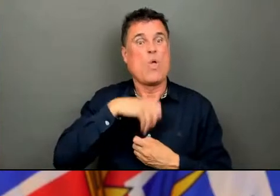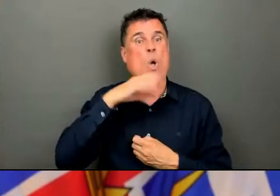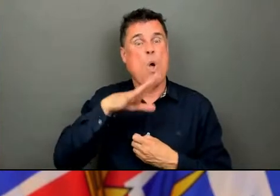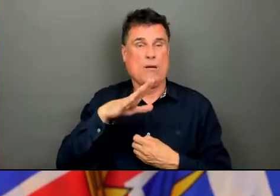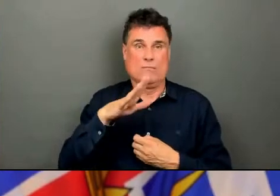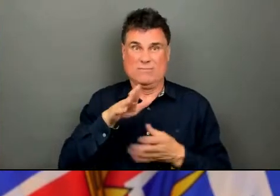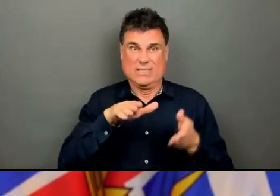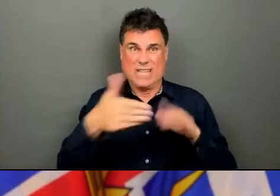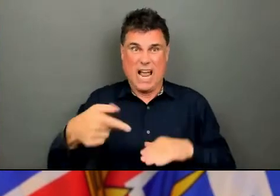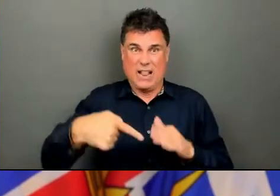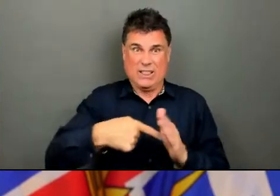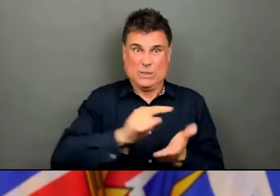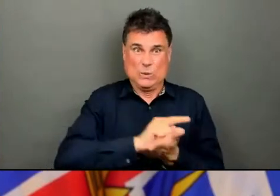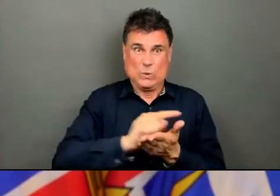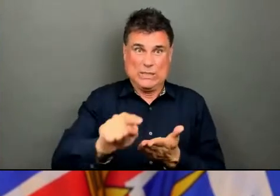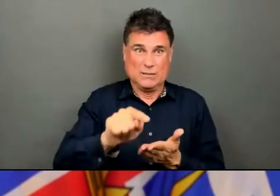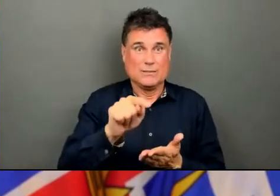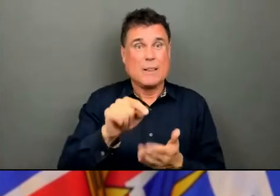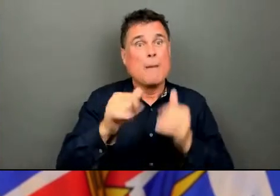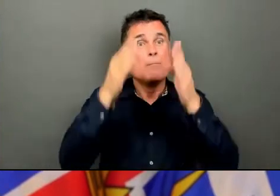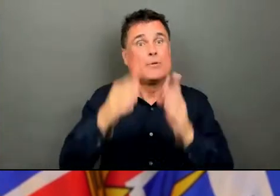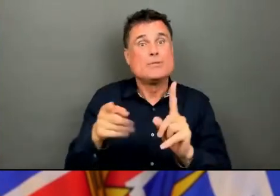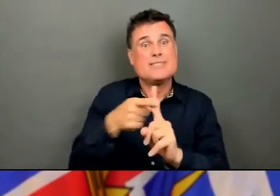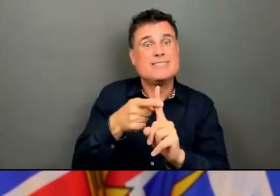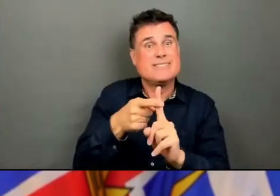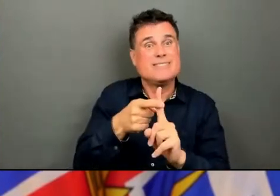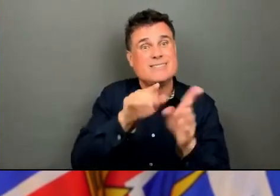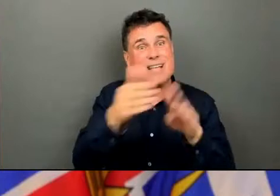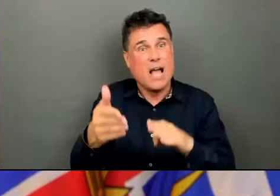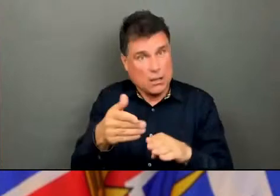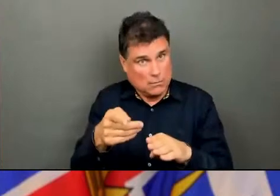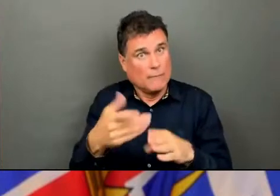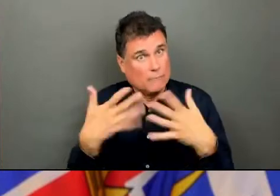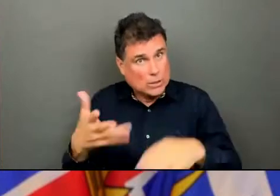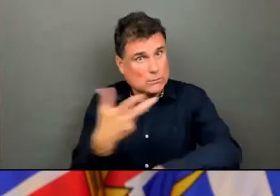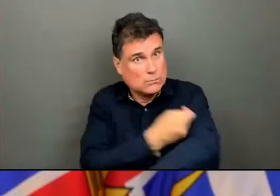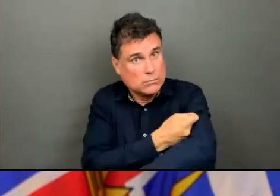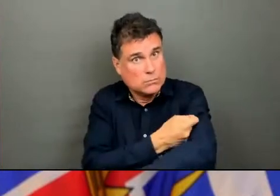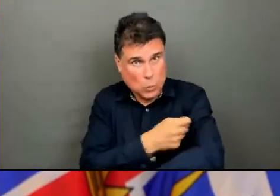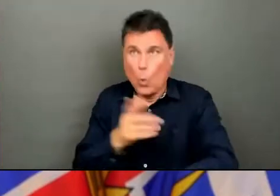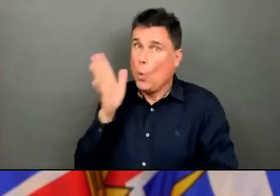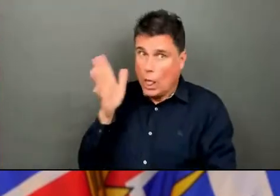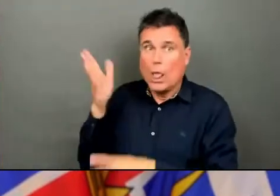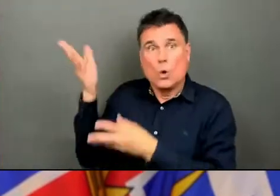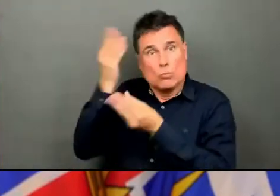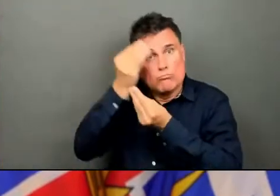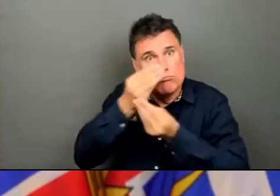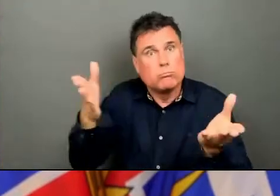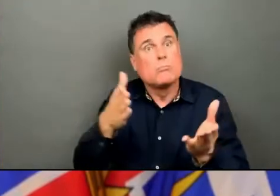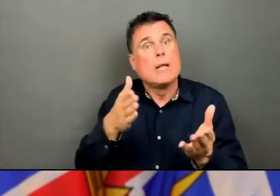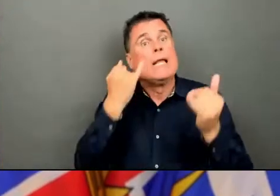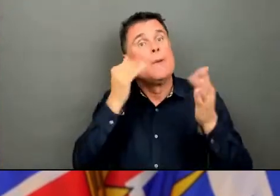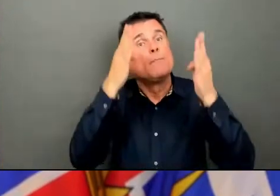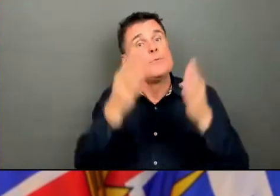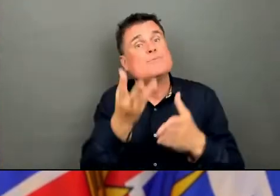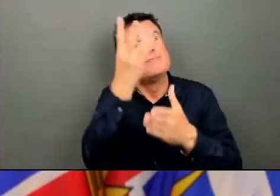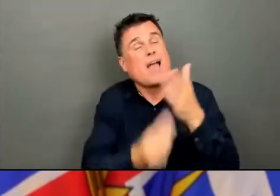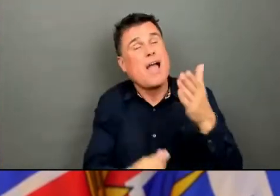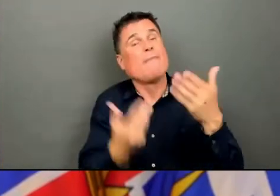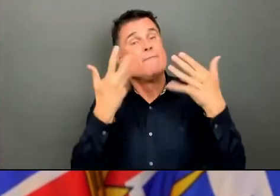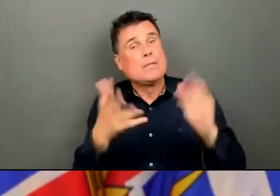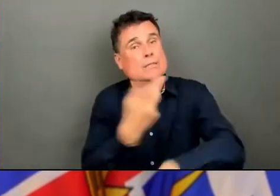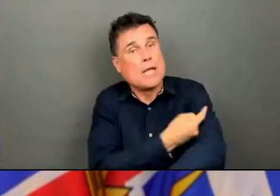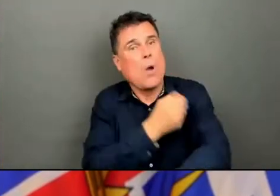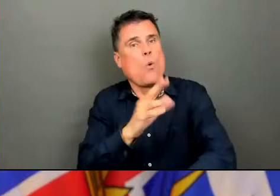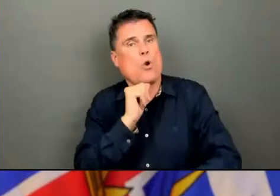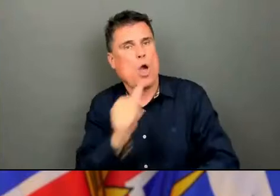and possibly commit to regularly reporting that information like other provinces do? In terms of whether you have to have proof